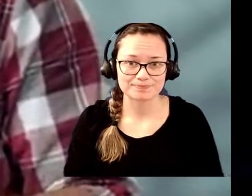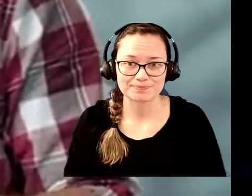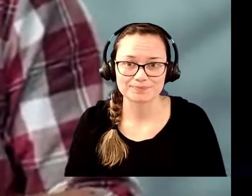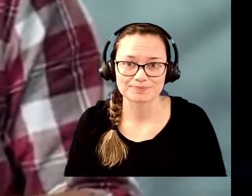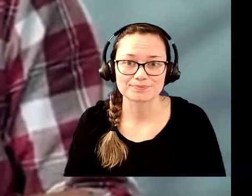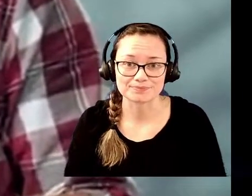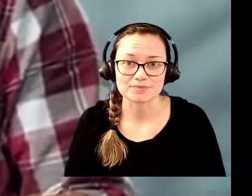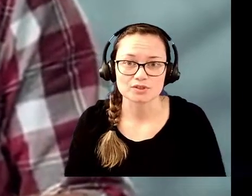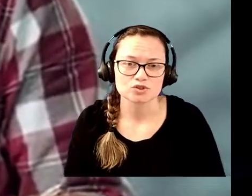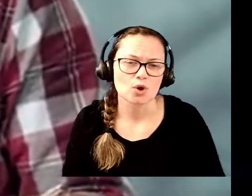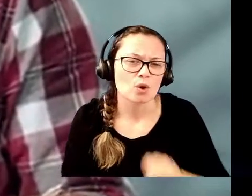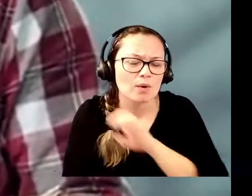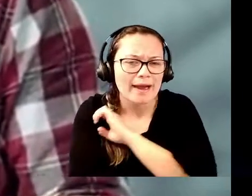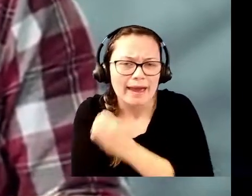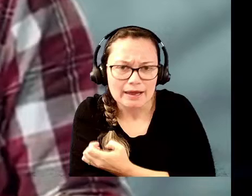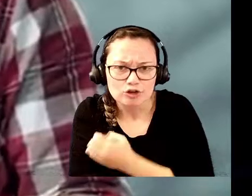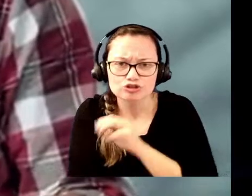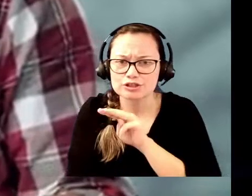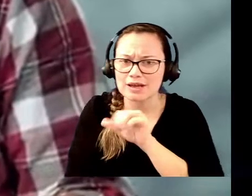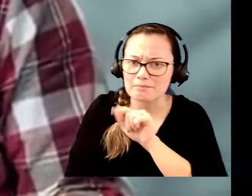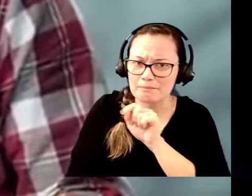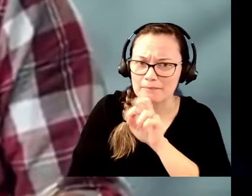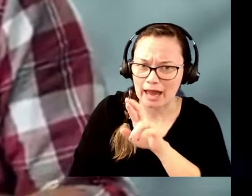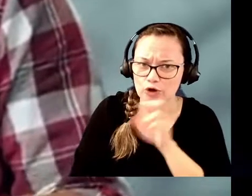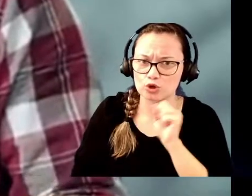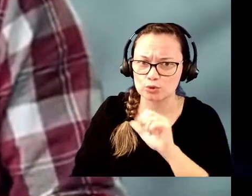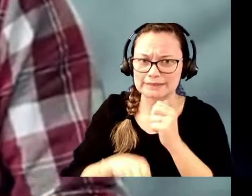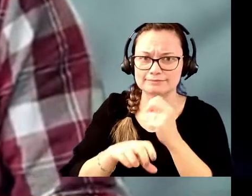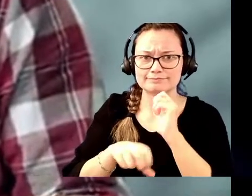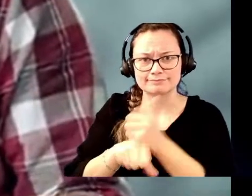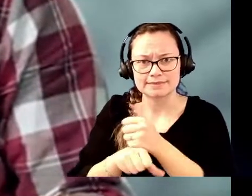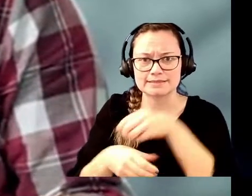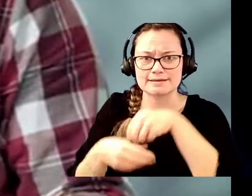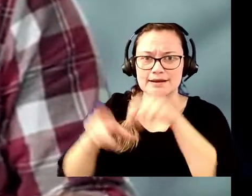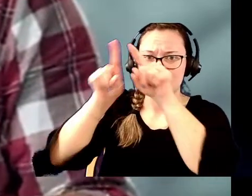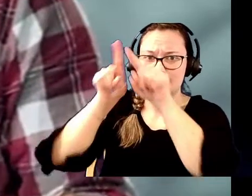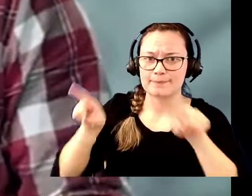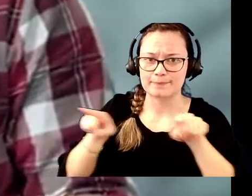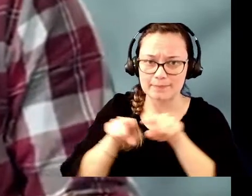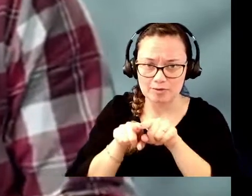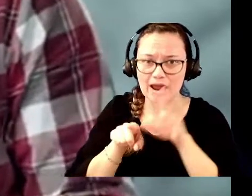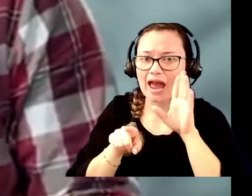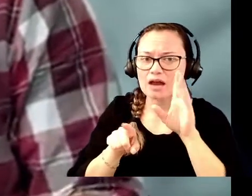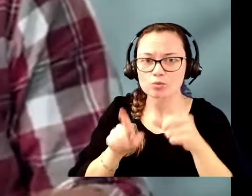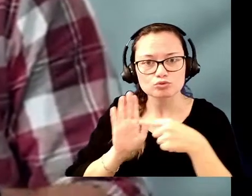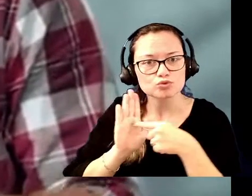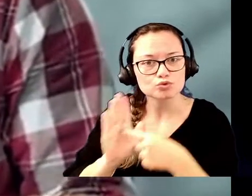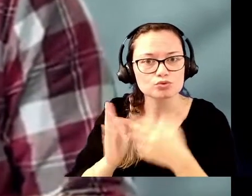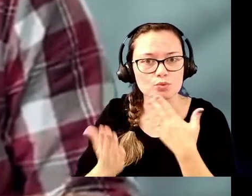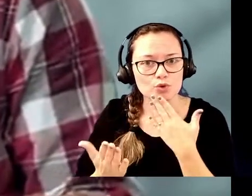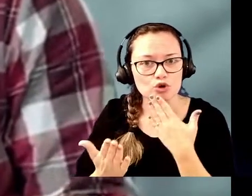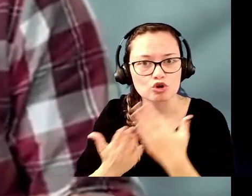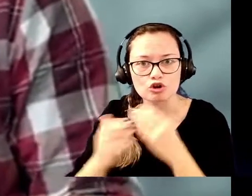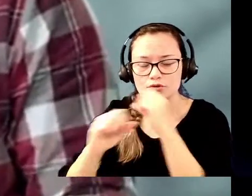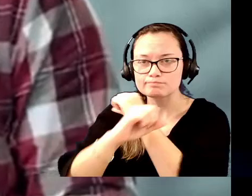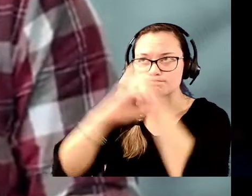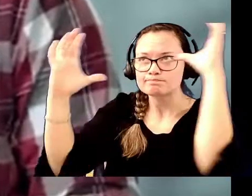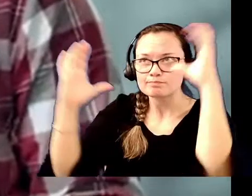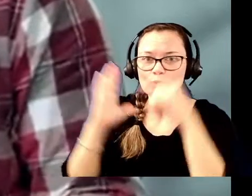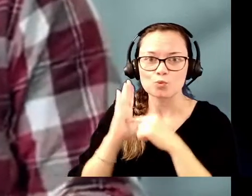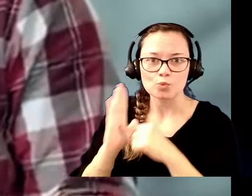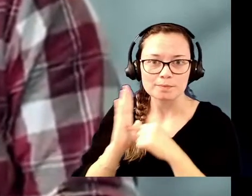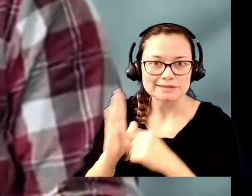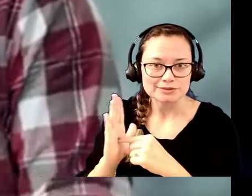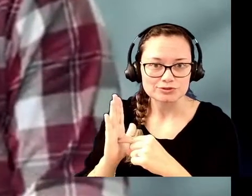like I said, we can put those into a pyramid, and that pyramid is going to give us a really good visual